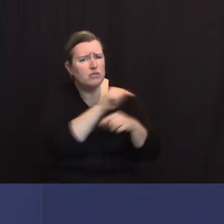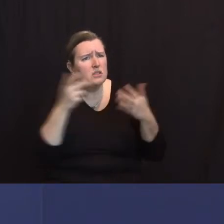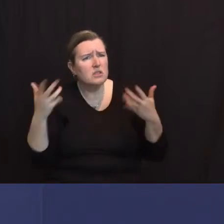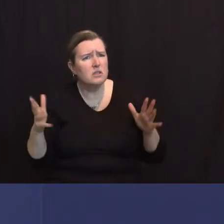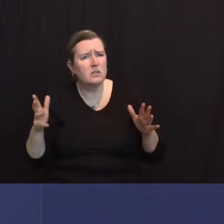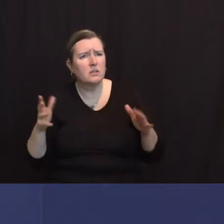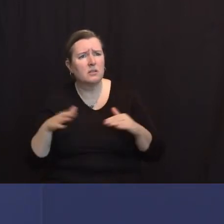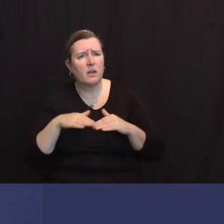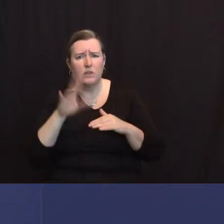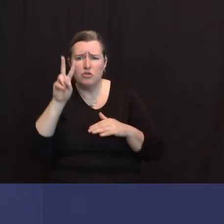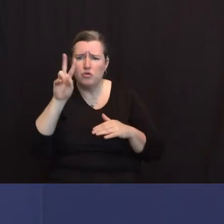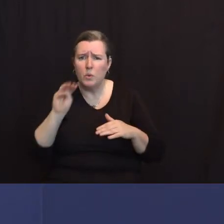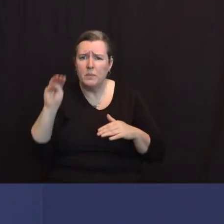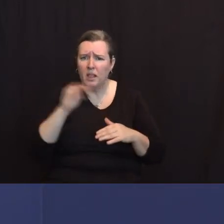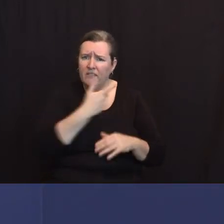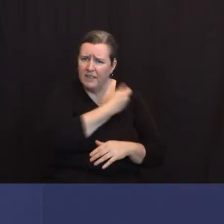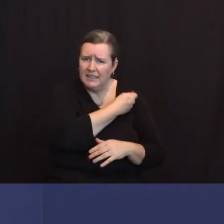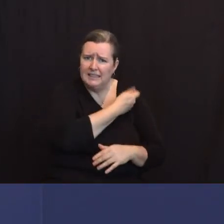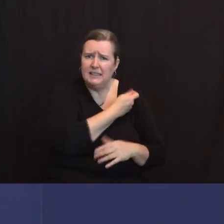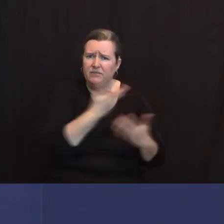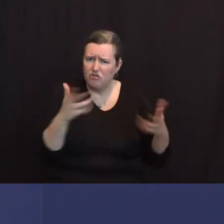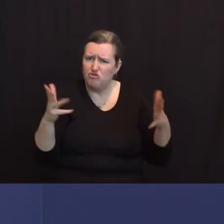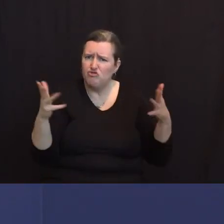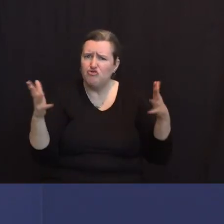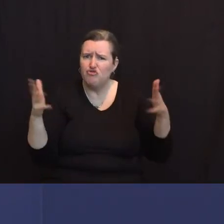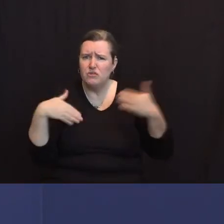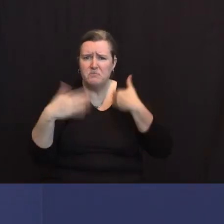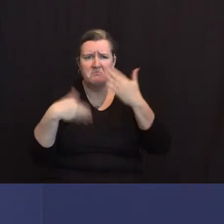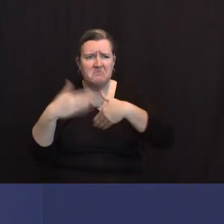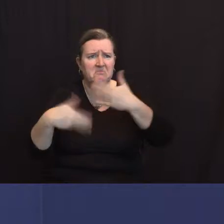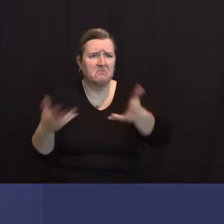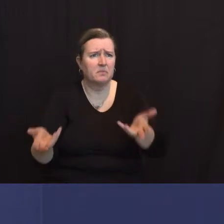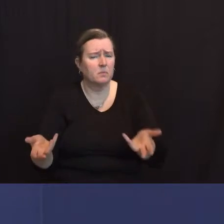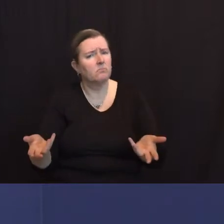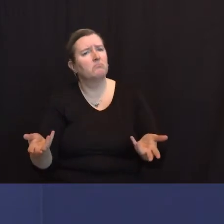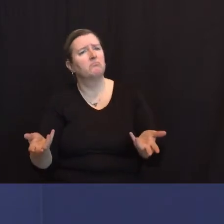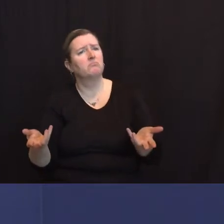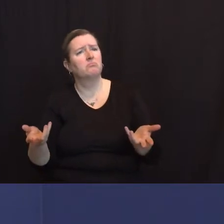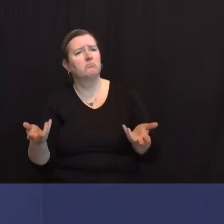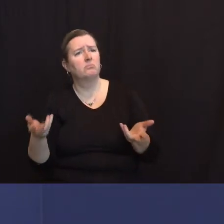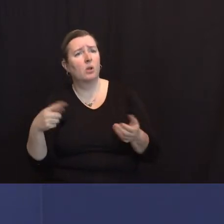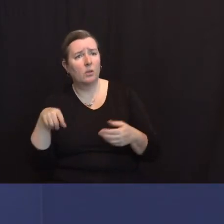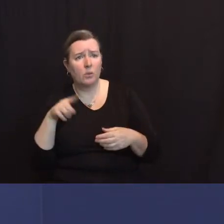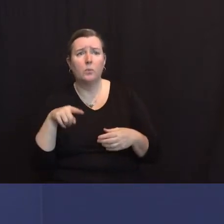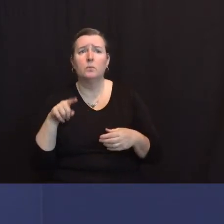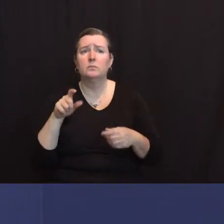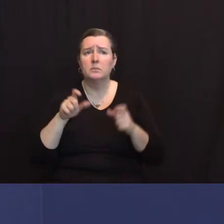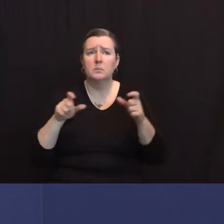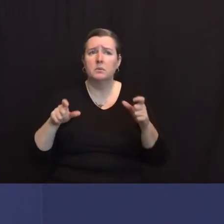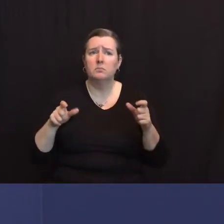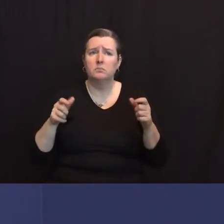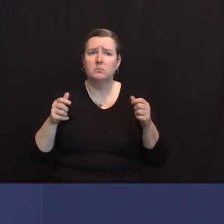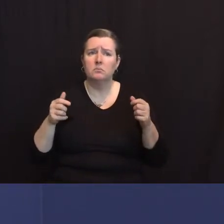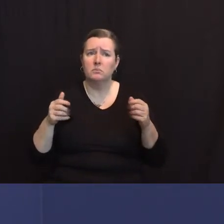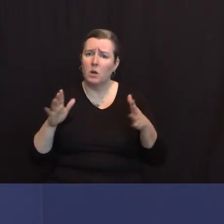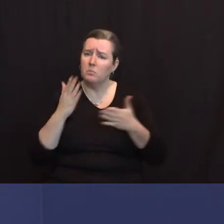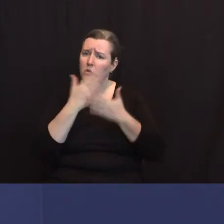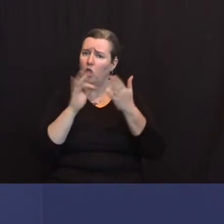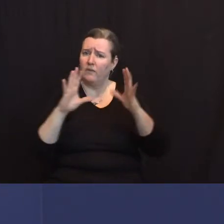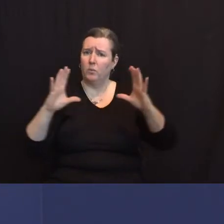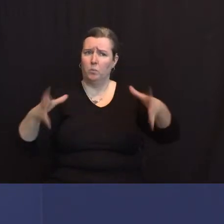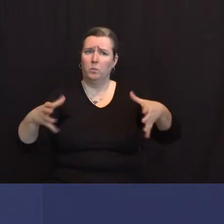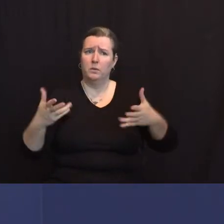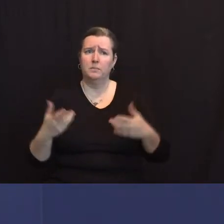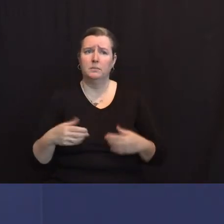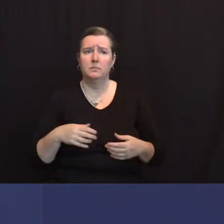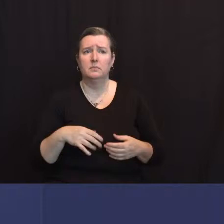a lot of them are in that category. 70% of the adult eligible population